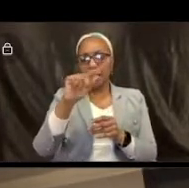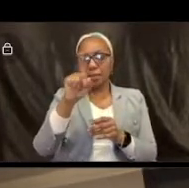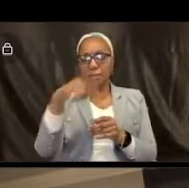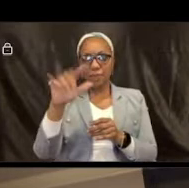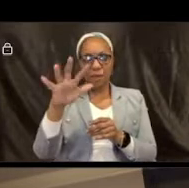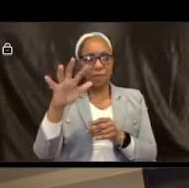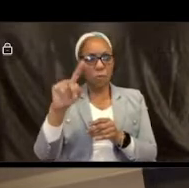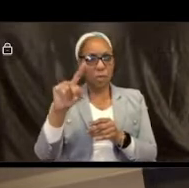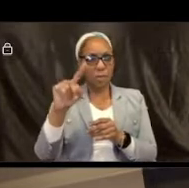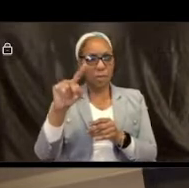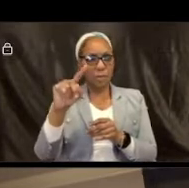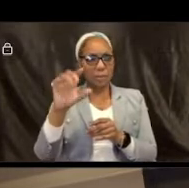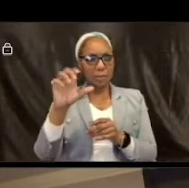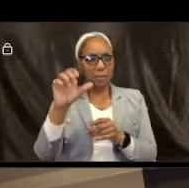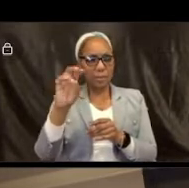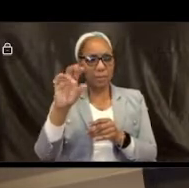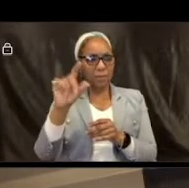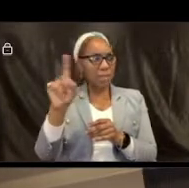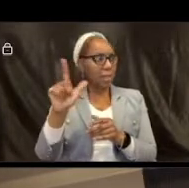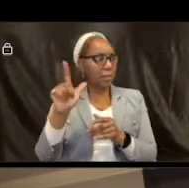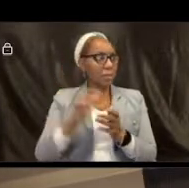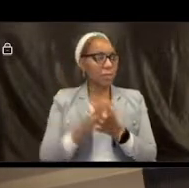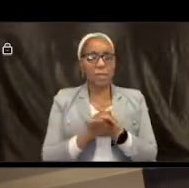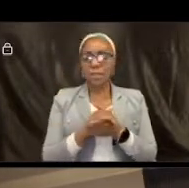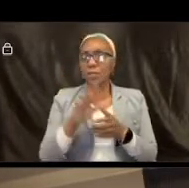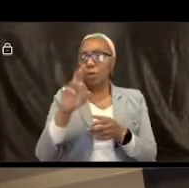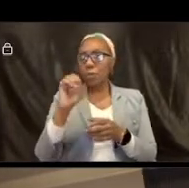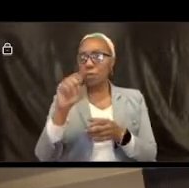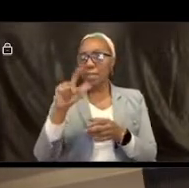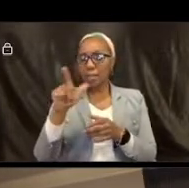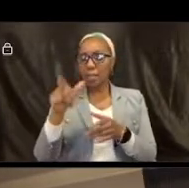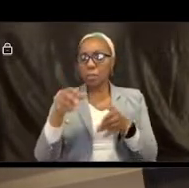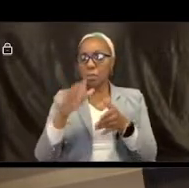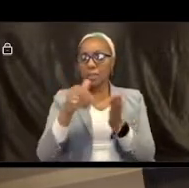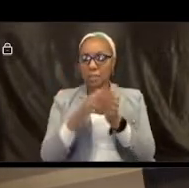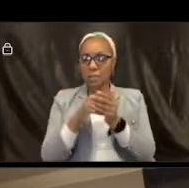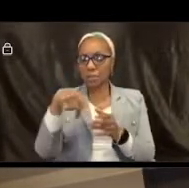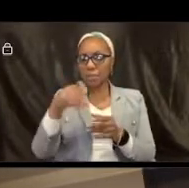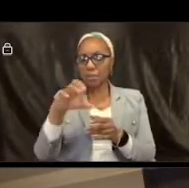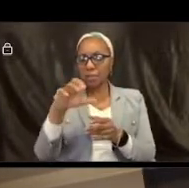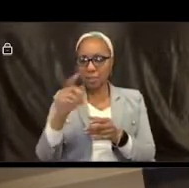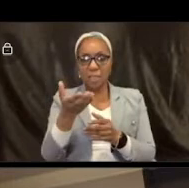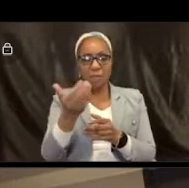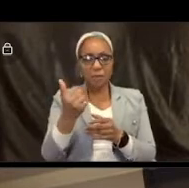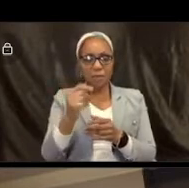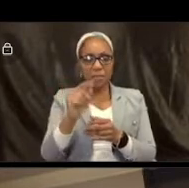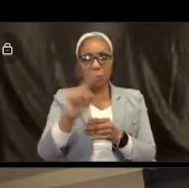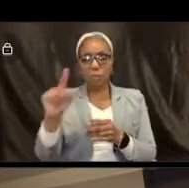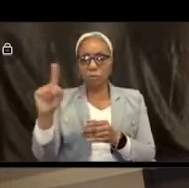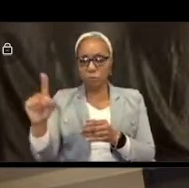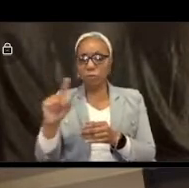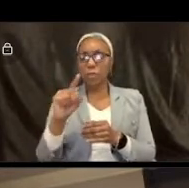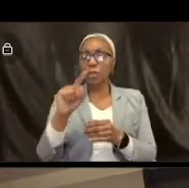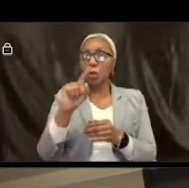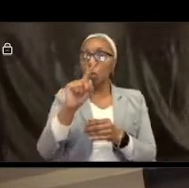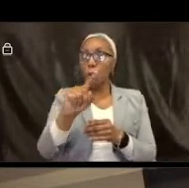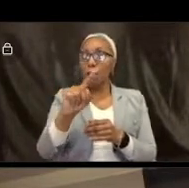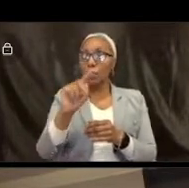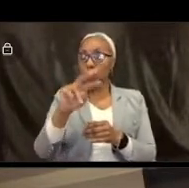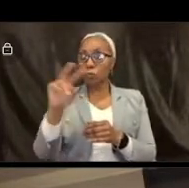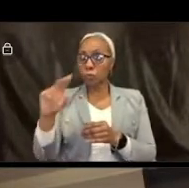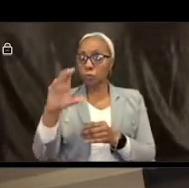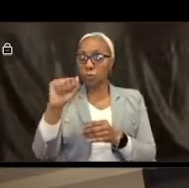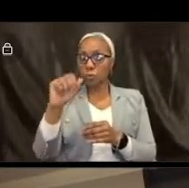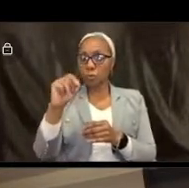Z5817L, Cantrell West Retail Center, PCD, 15122 Cantrell Road. The applicant failed to